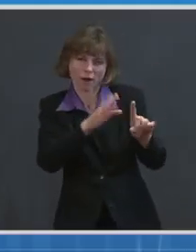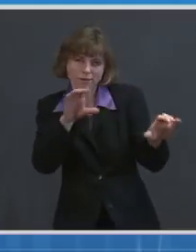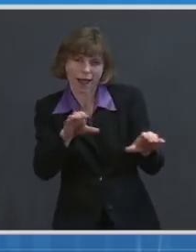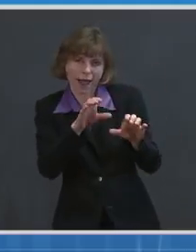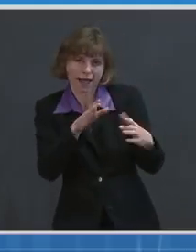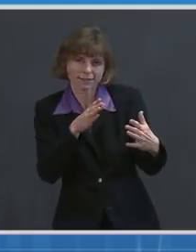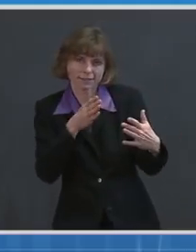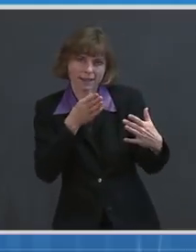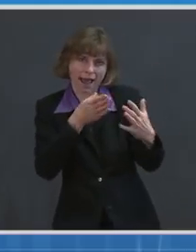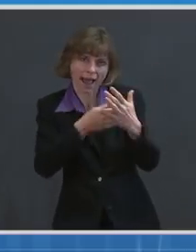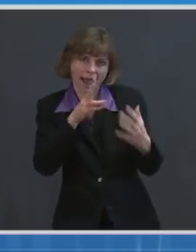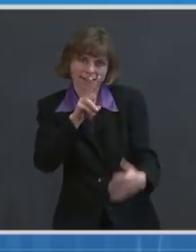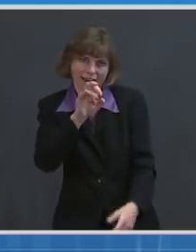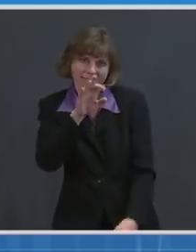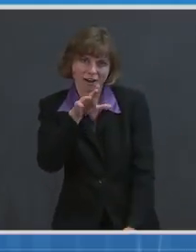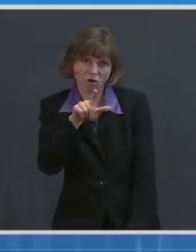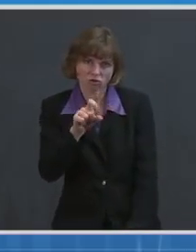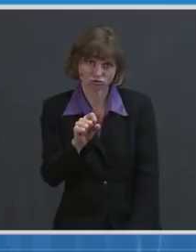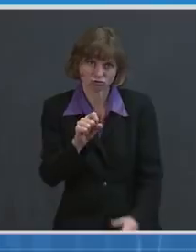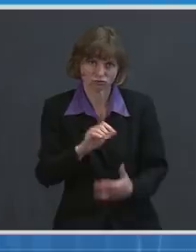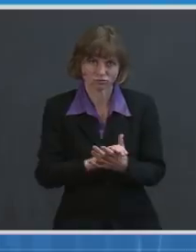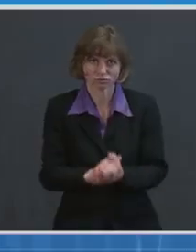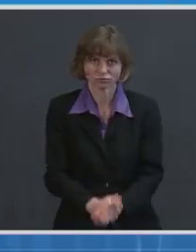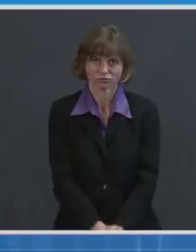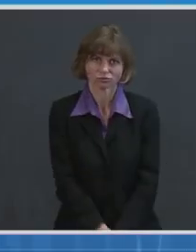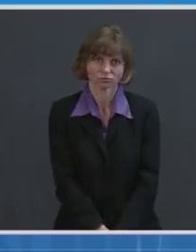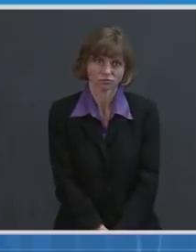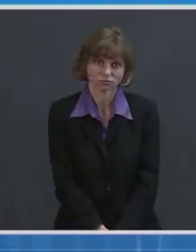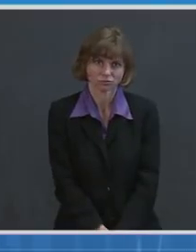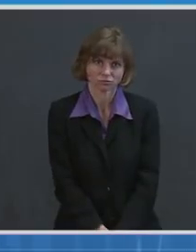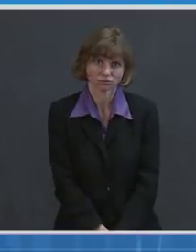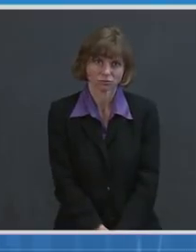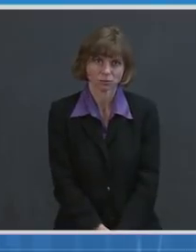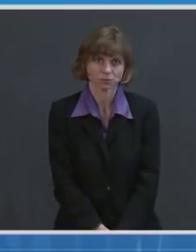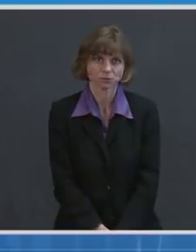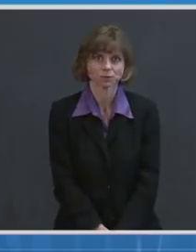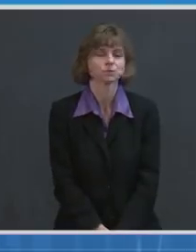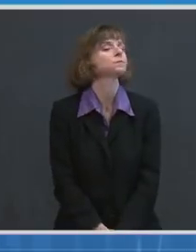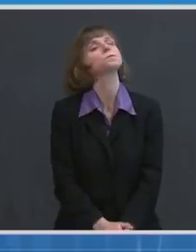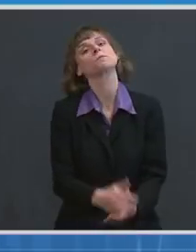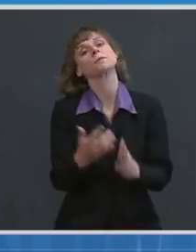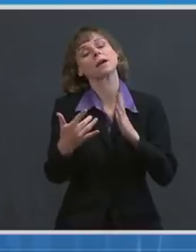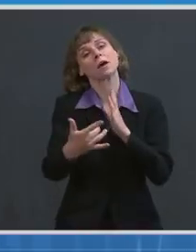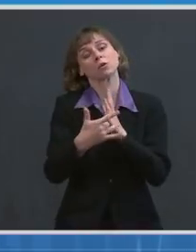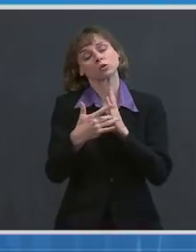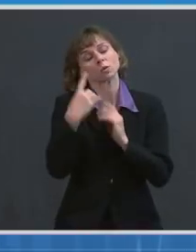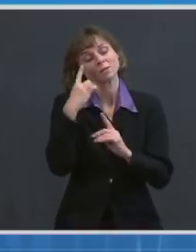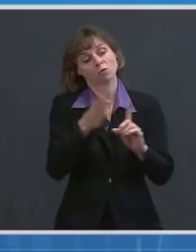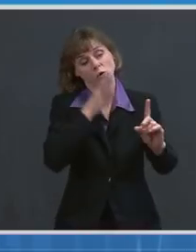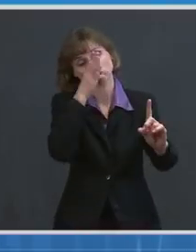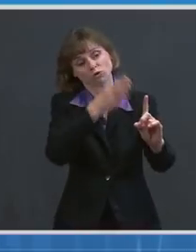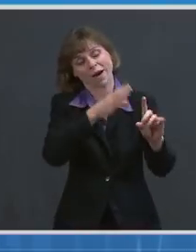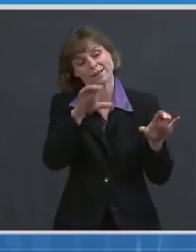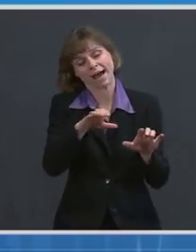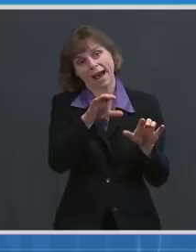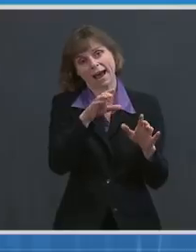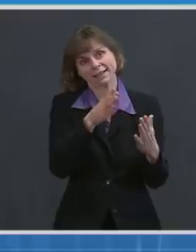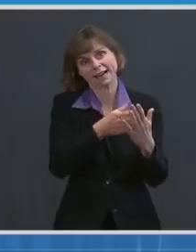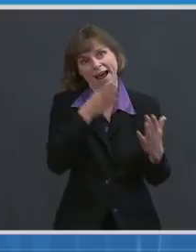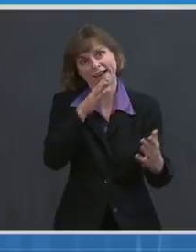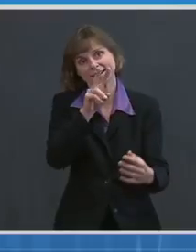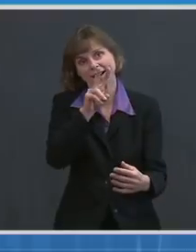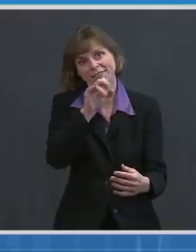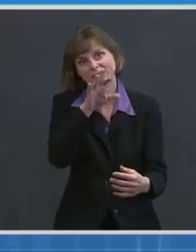antivirals. If I could have the next slide. The strategy for direct acting antivirals in the future